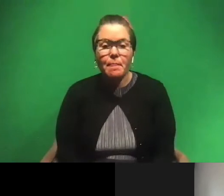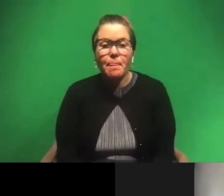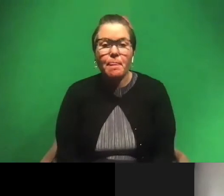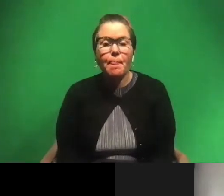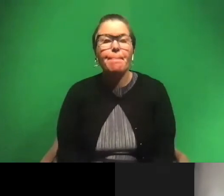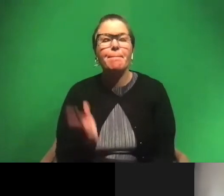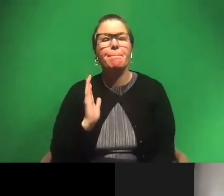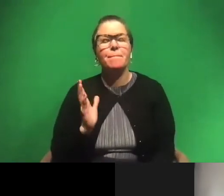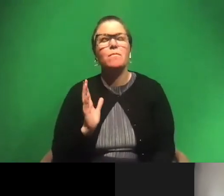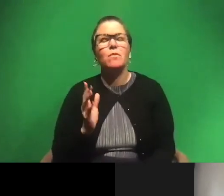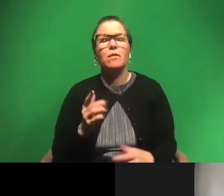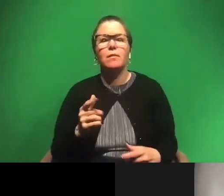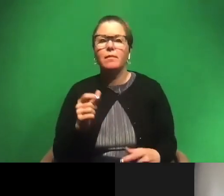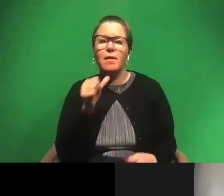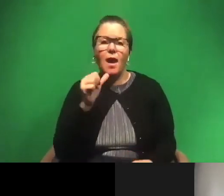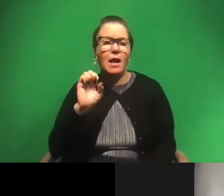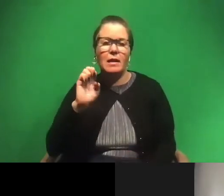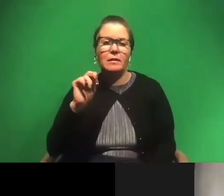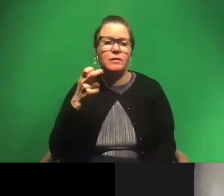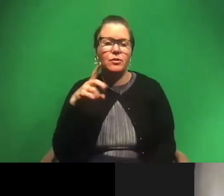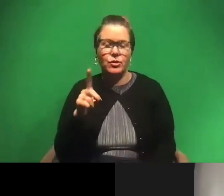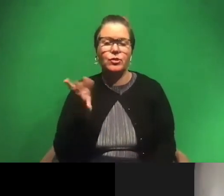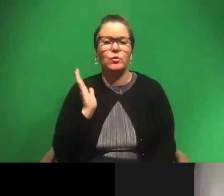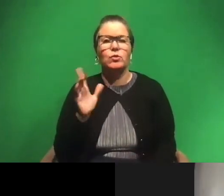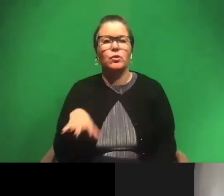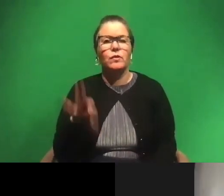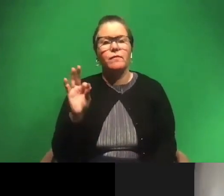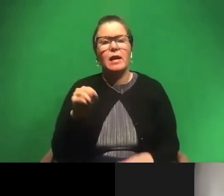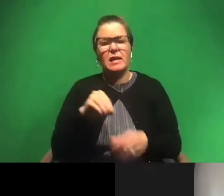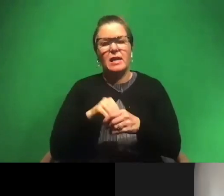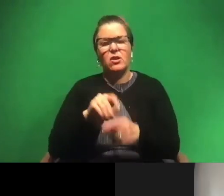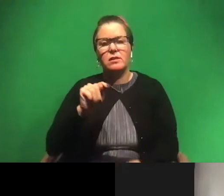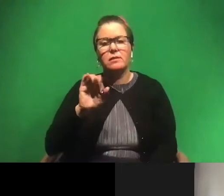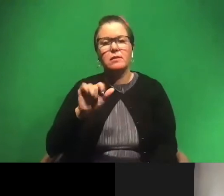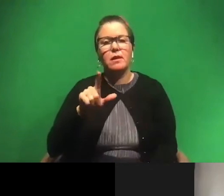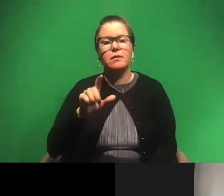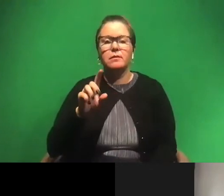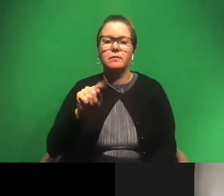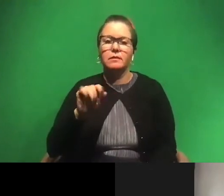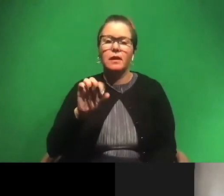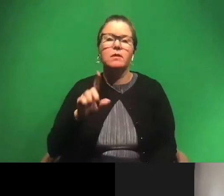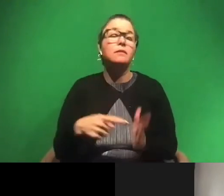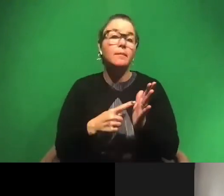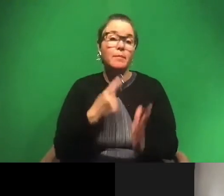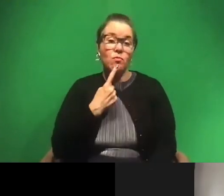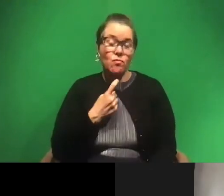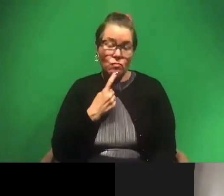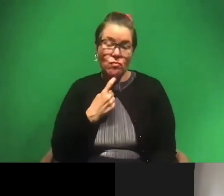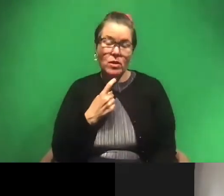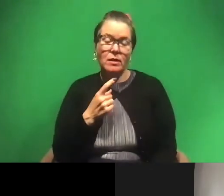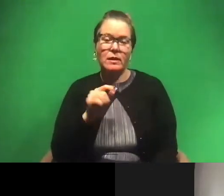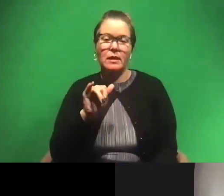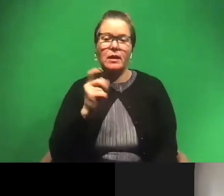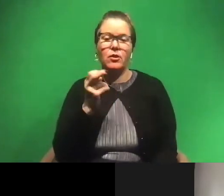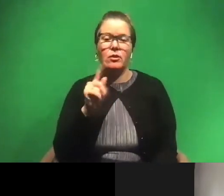endangered, they used to be able to find them in the intertidal. Same with sometimes red abalone. So the intertidal is like the